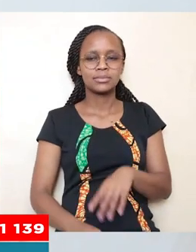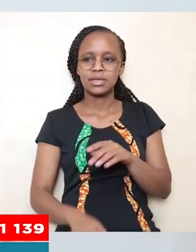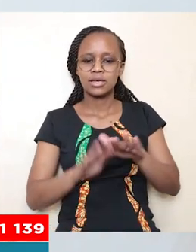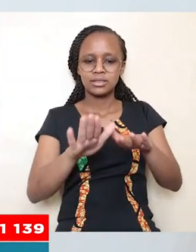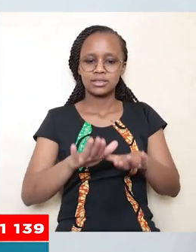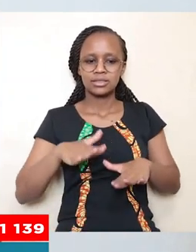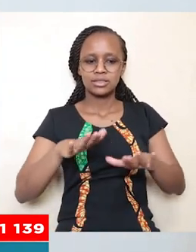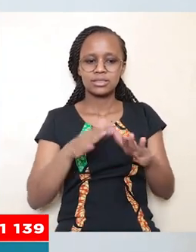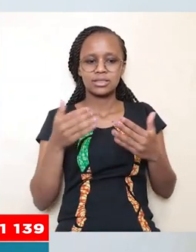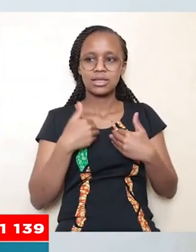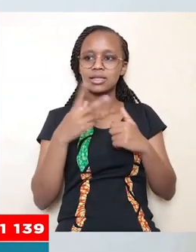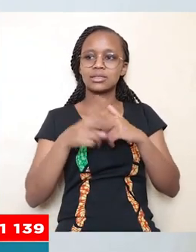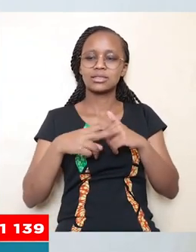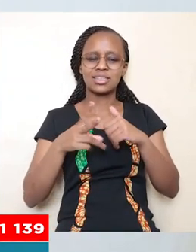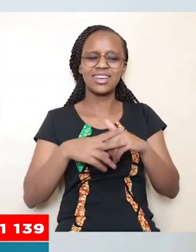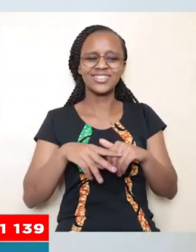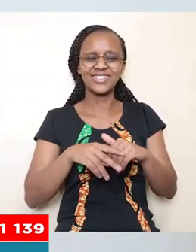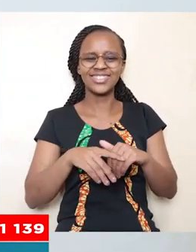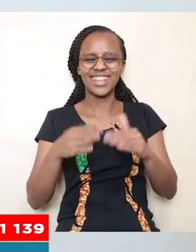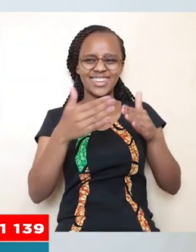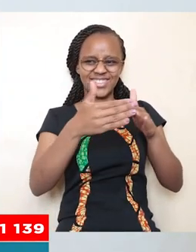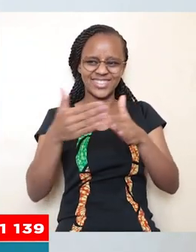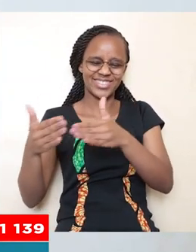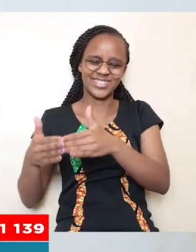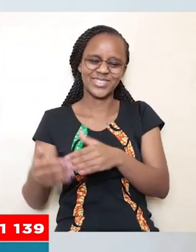Chapo zako, ziko na 7 corners.